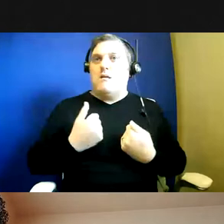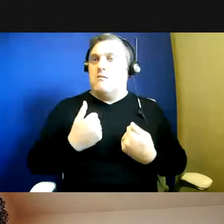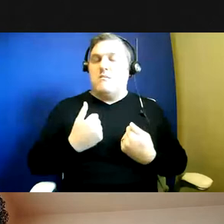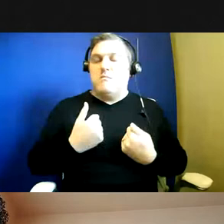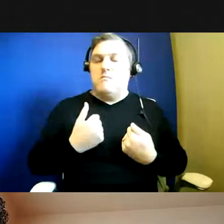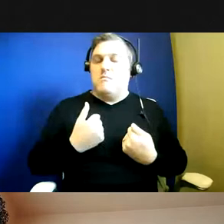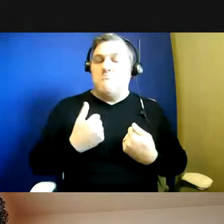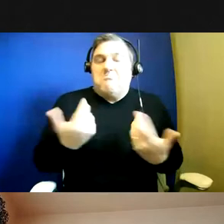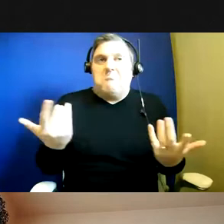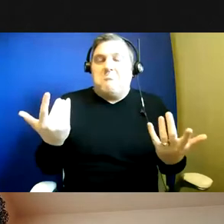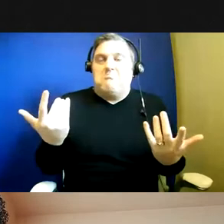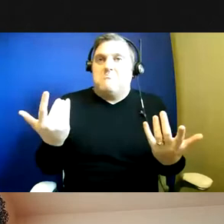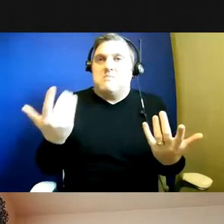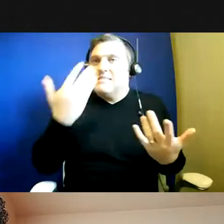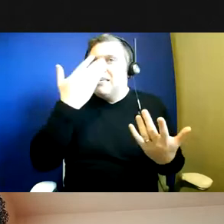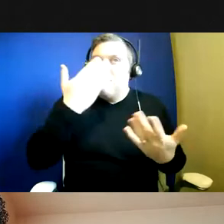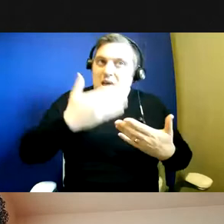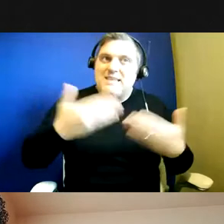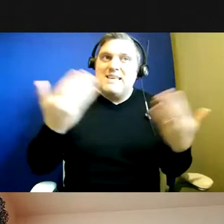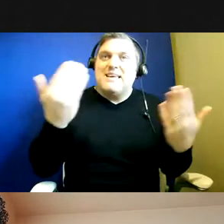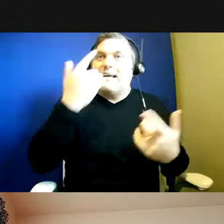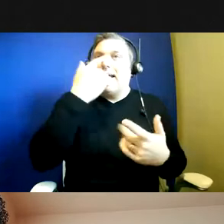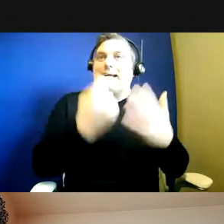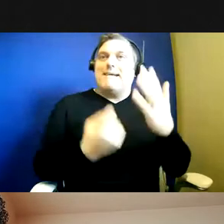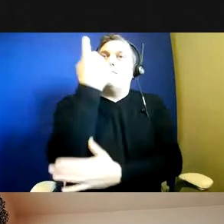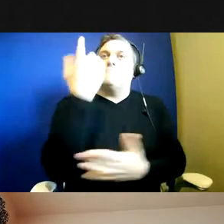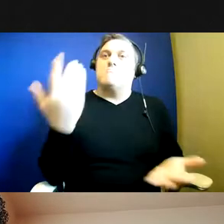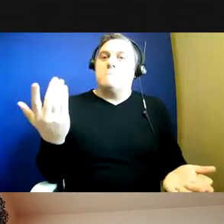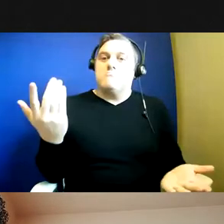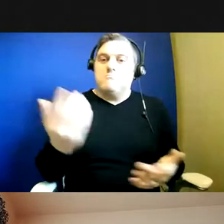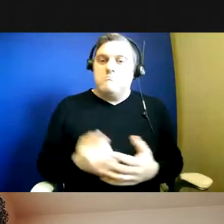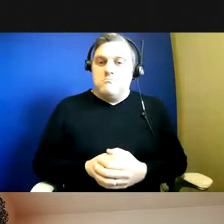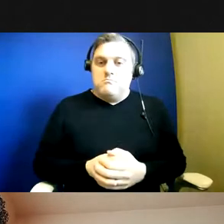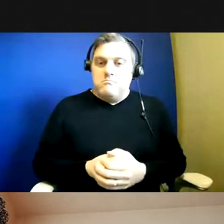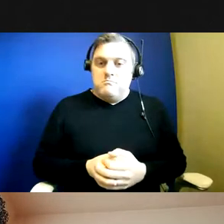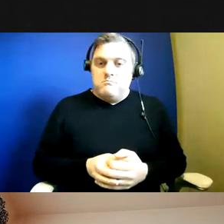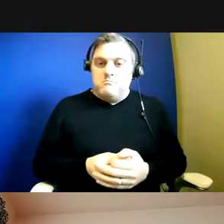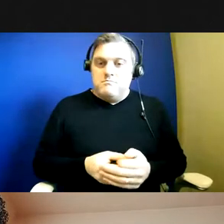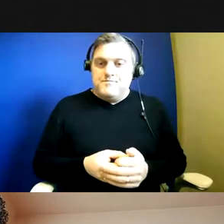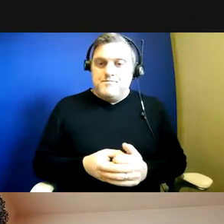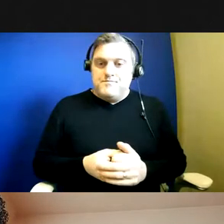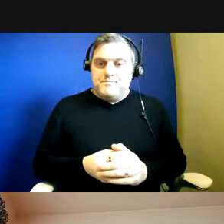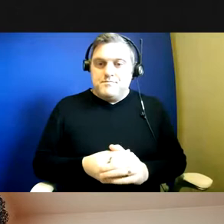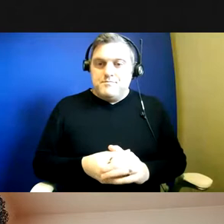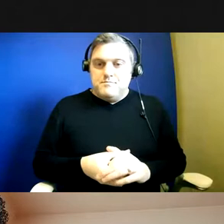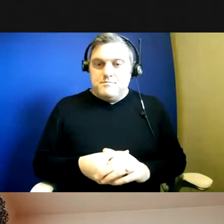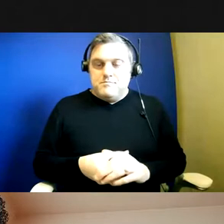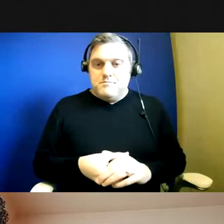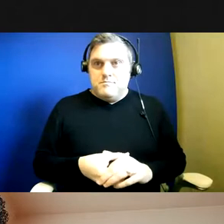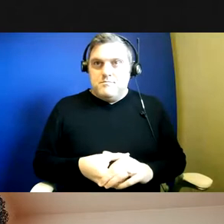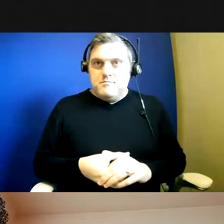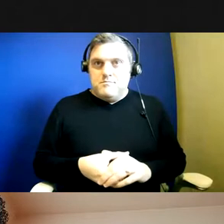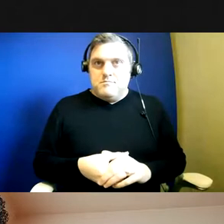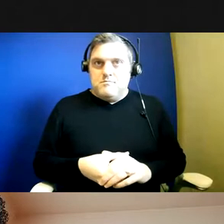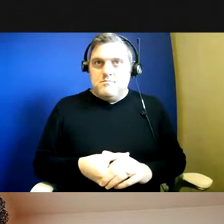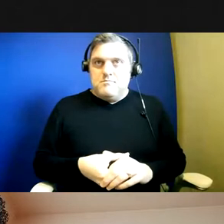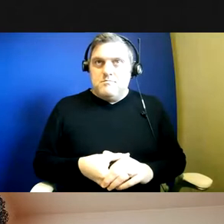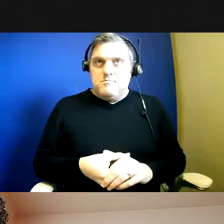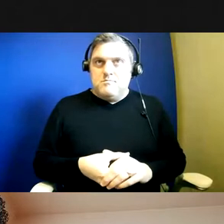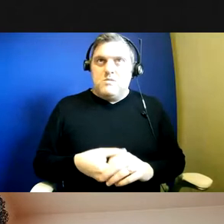unwell you were at the initial infection time. Long COVID can still happen. So it can happen to anybody. And we really just want